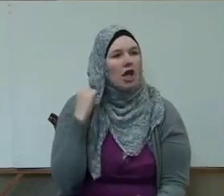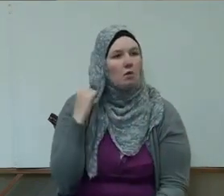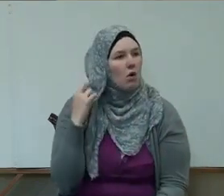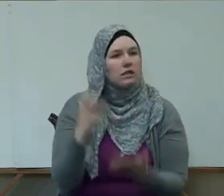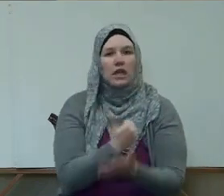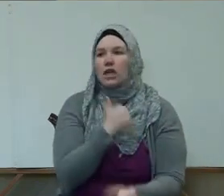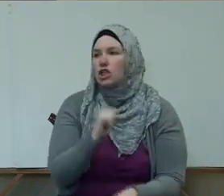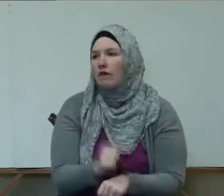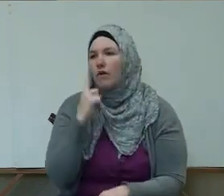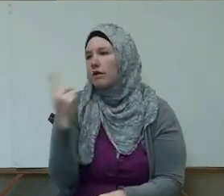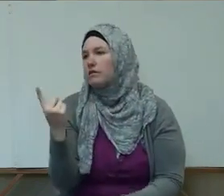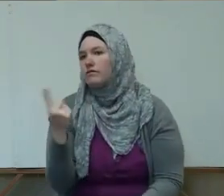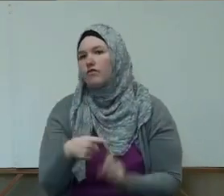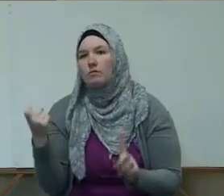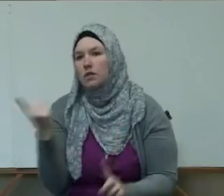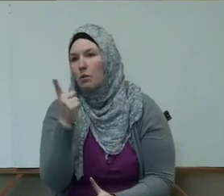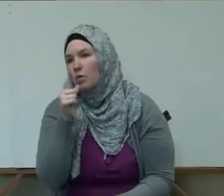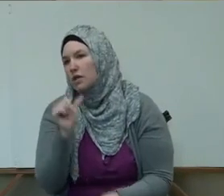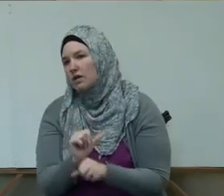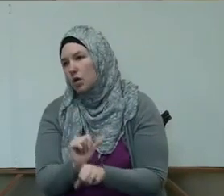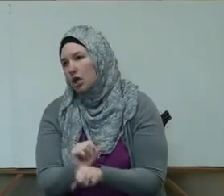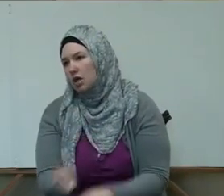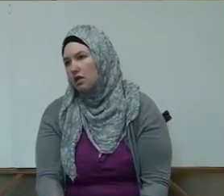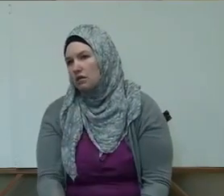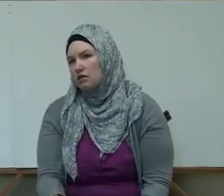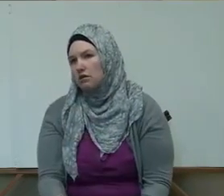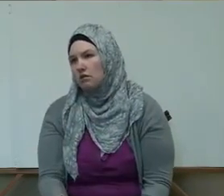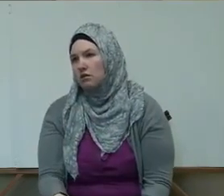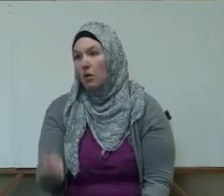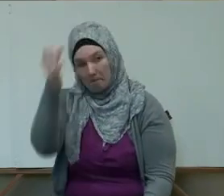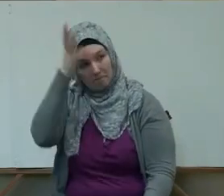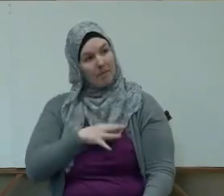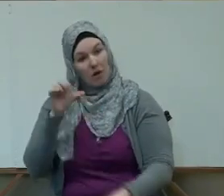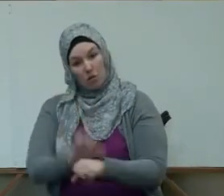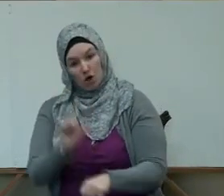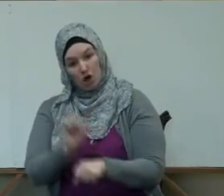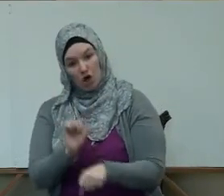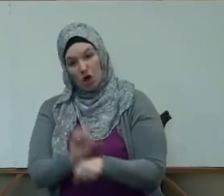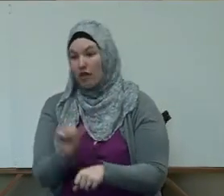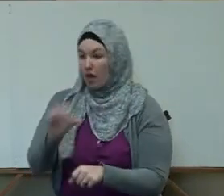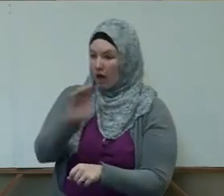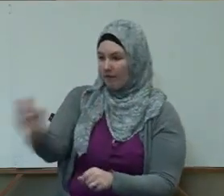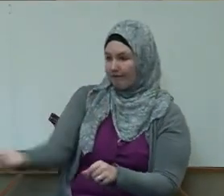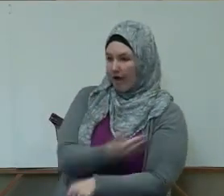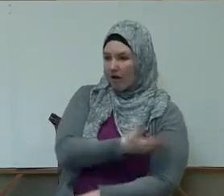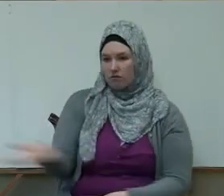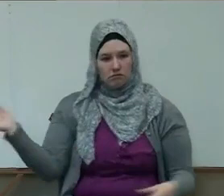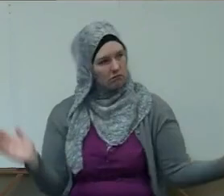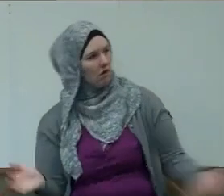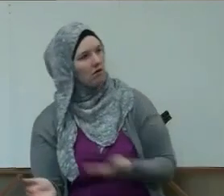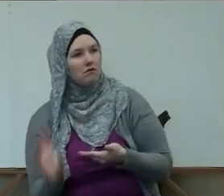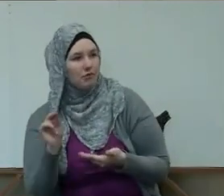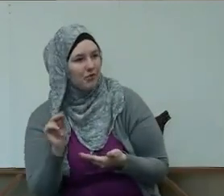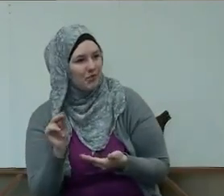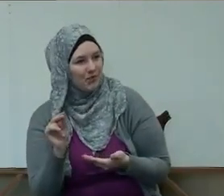job from someone who's actually working, but they will offer the society here a lower